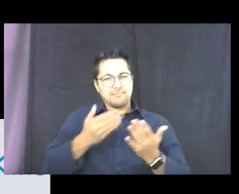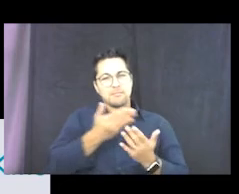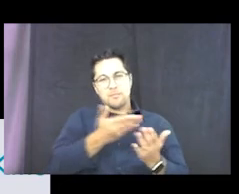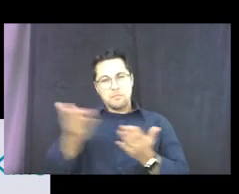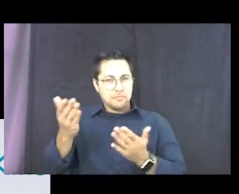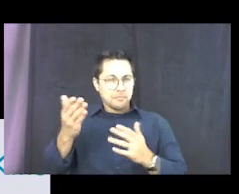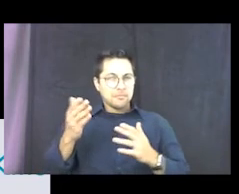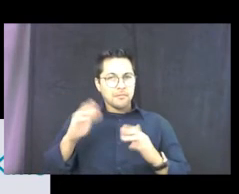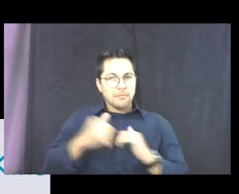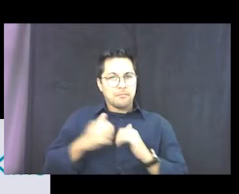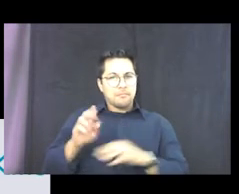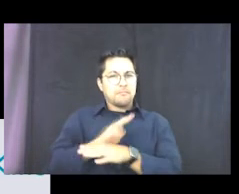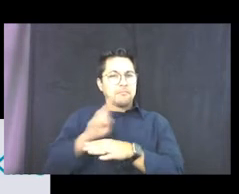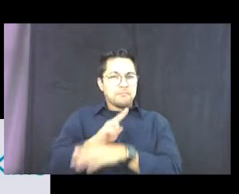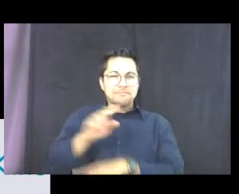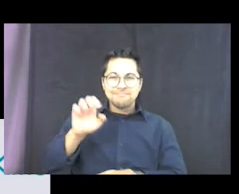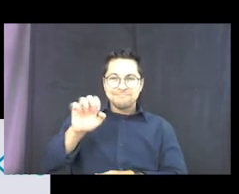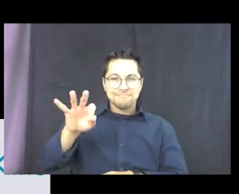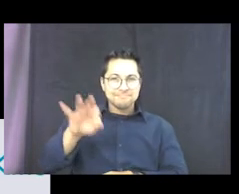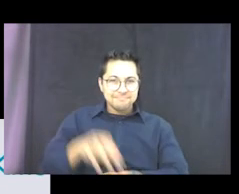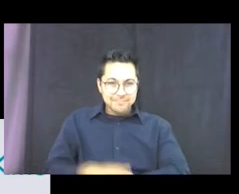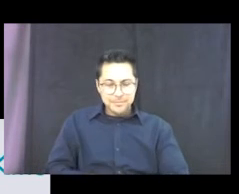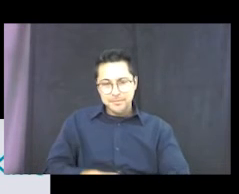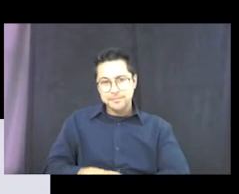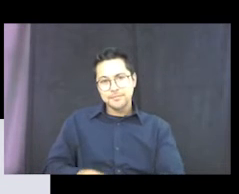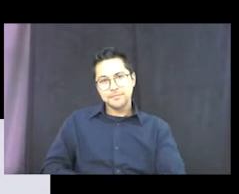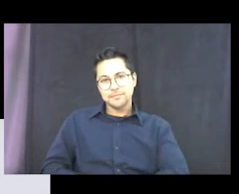we utilize executive functioning.